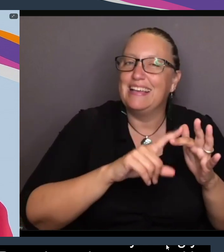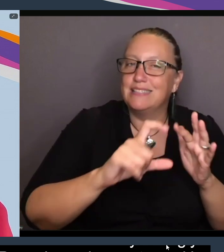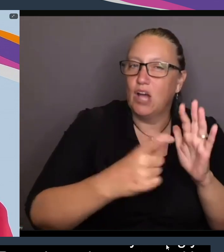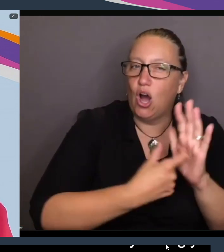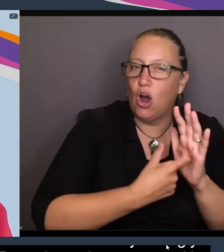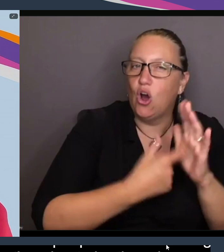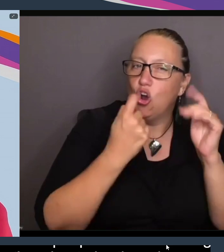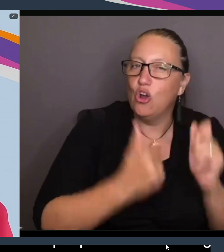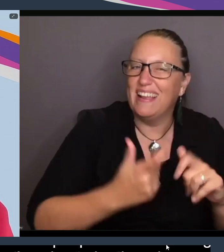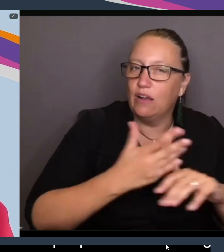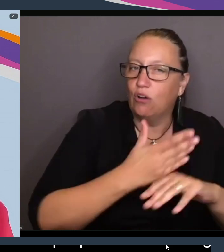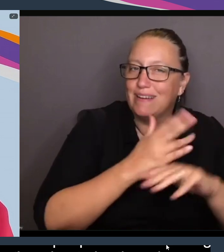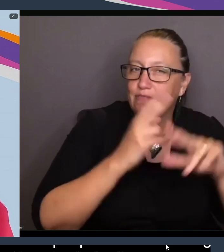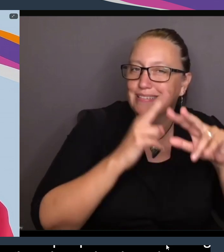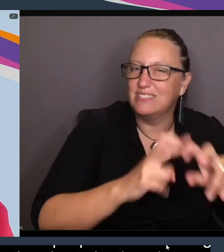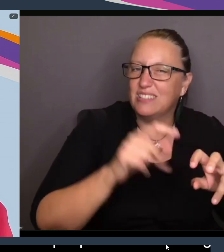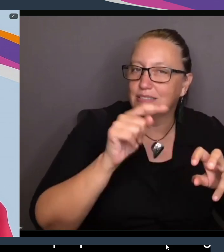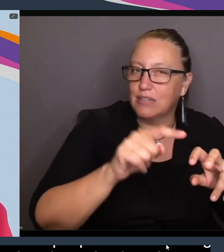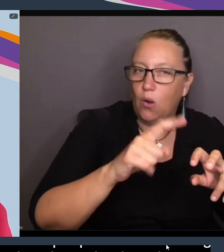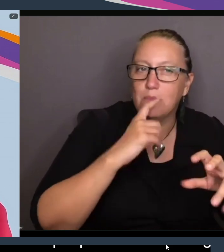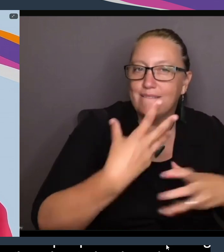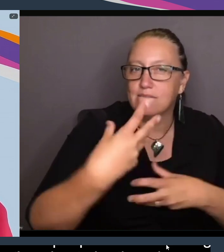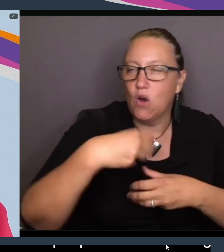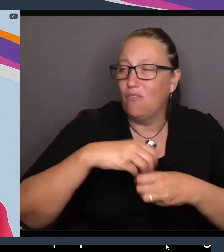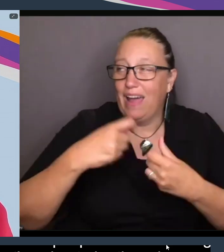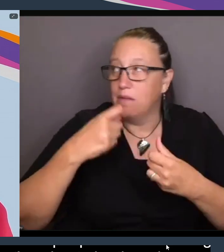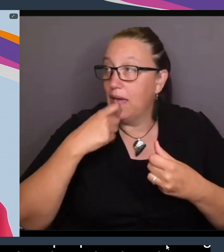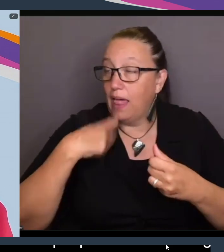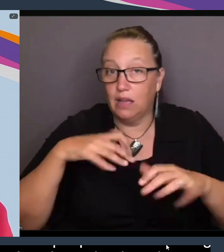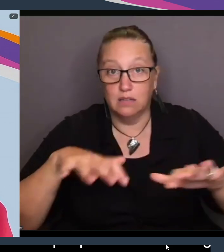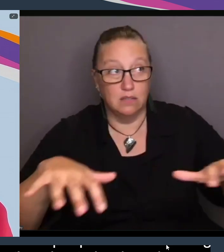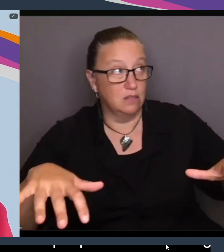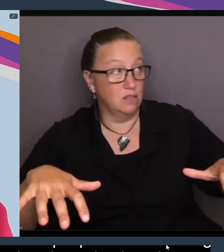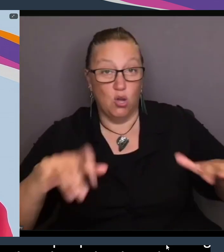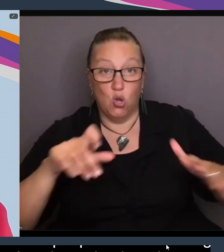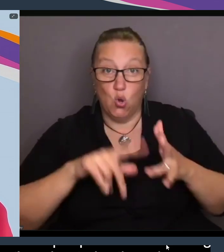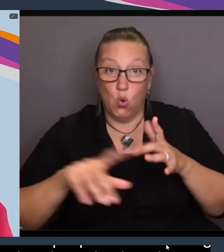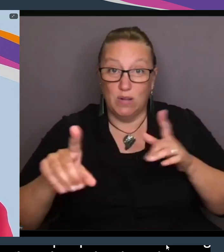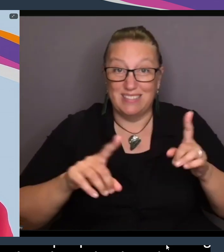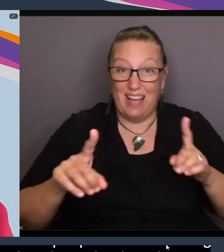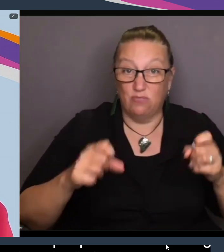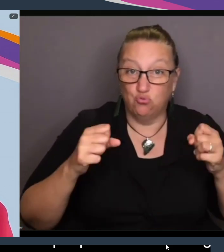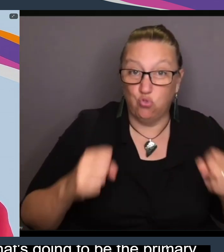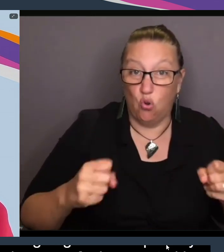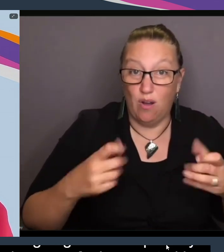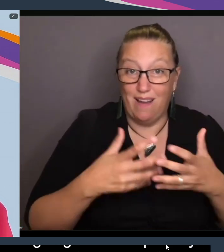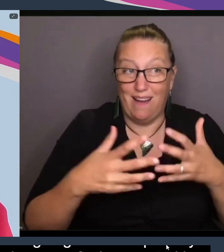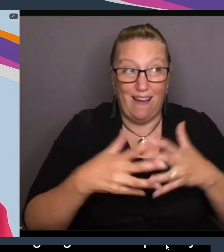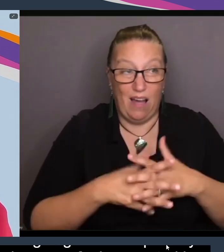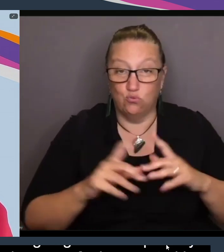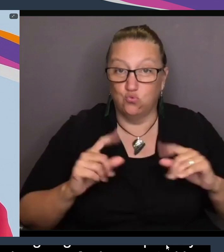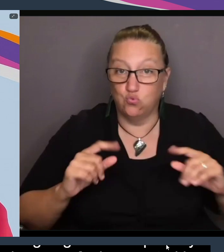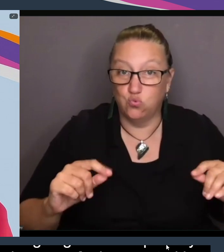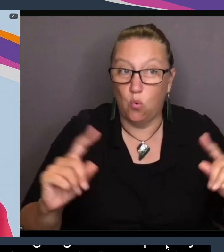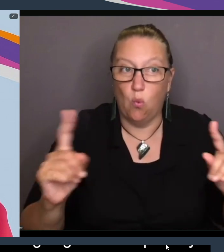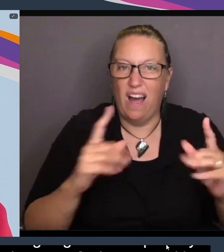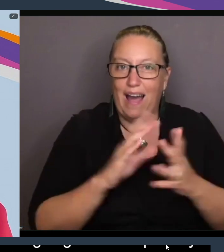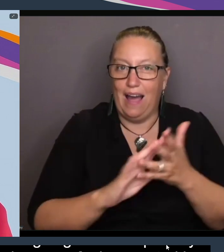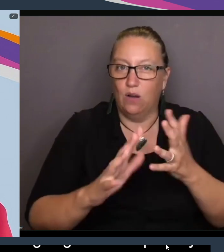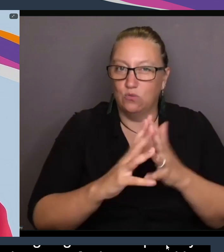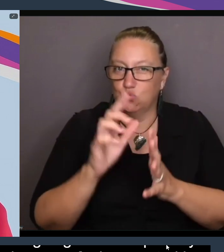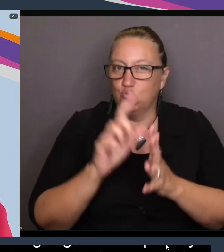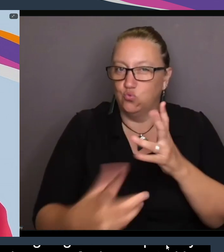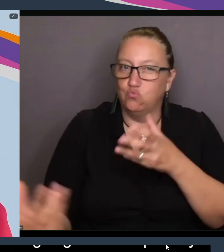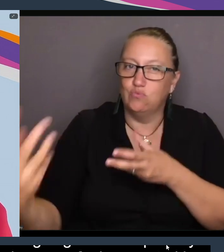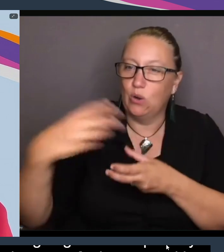wild west of co-design, figuring out what makes it rigorous, how to do it effectively, but also how to do it inclusively. So